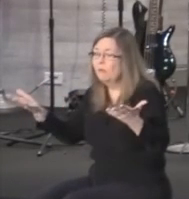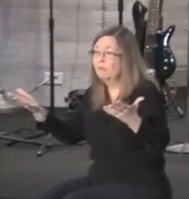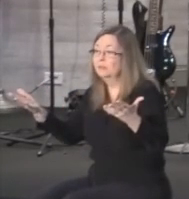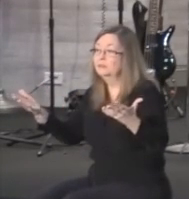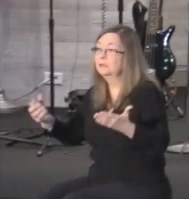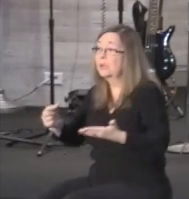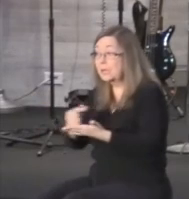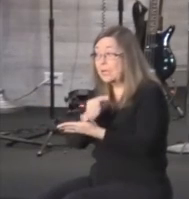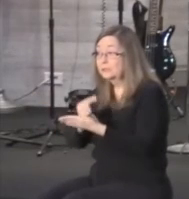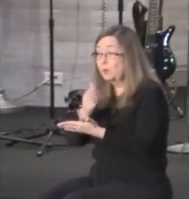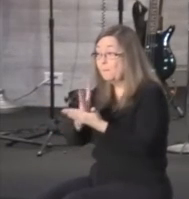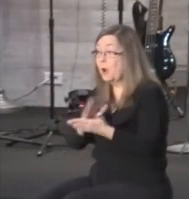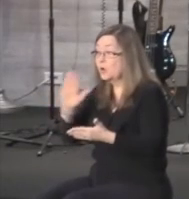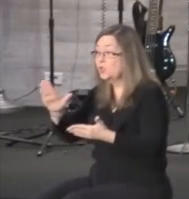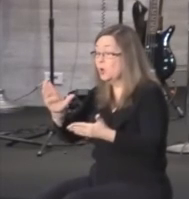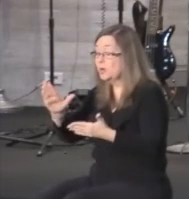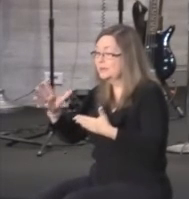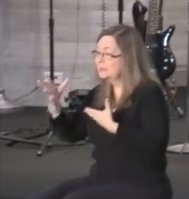Is the gospel part of your core?